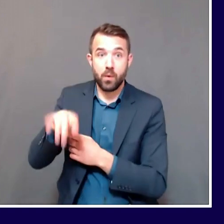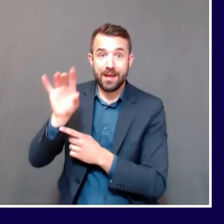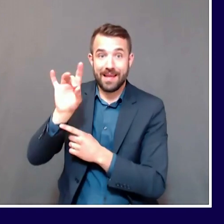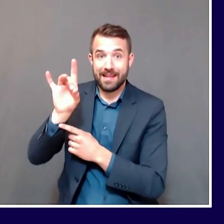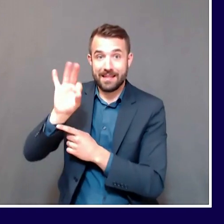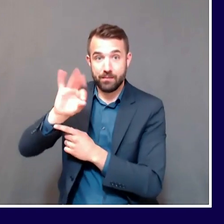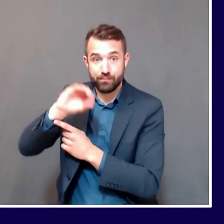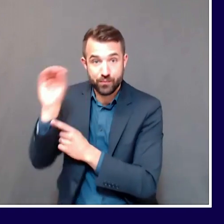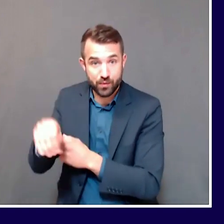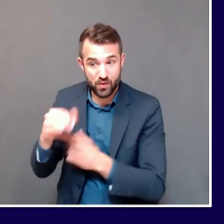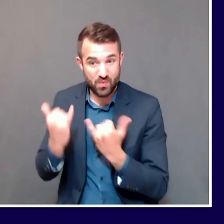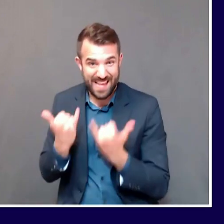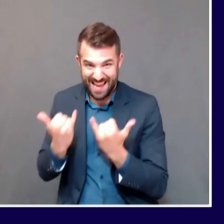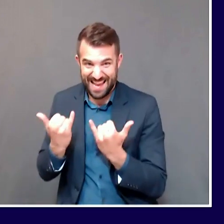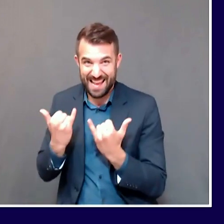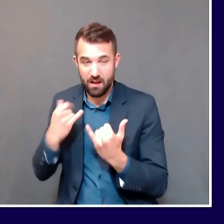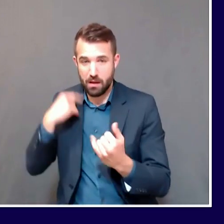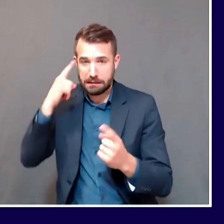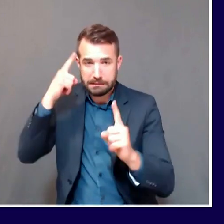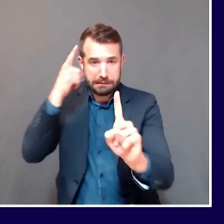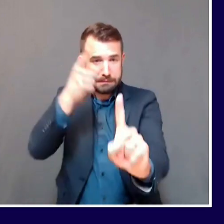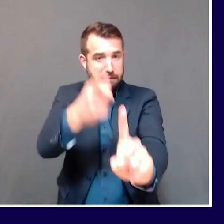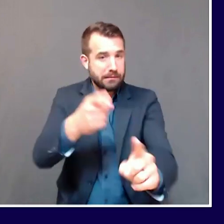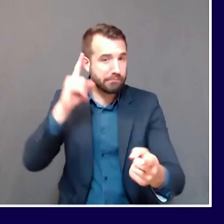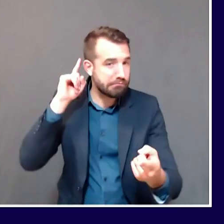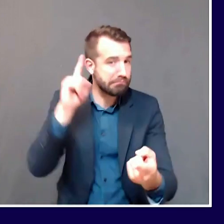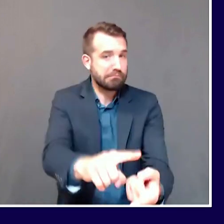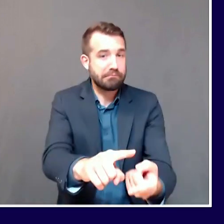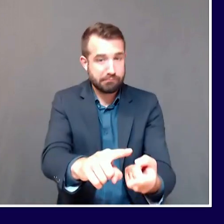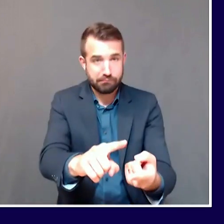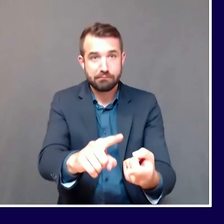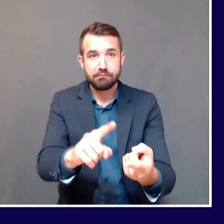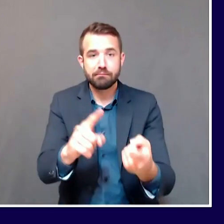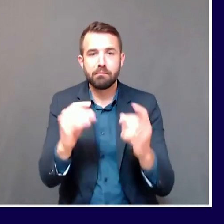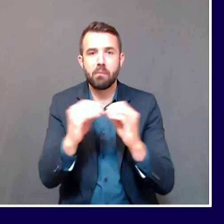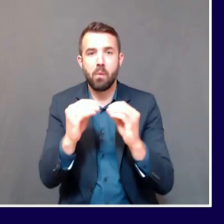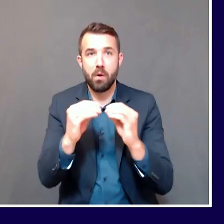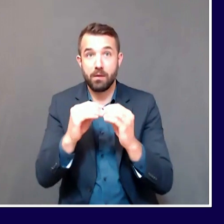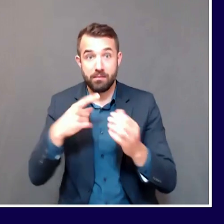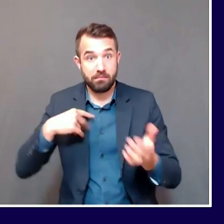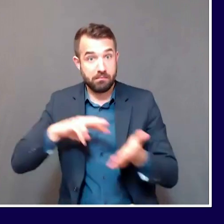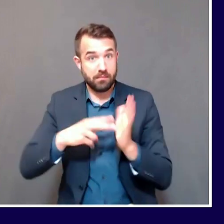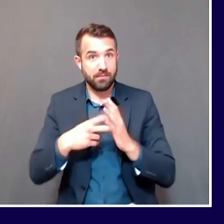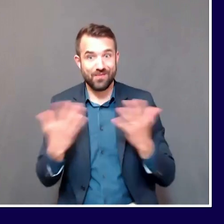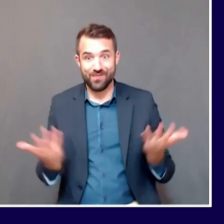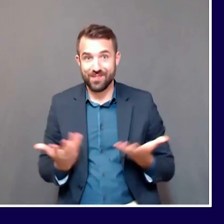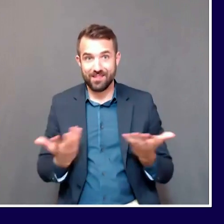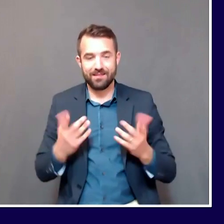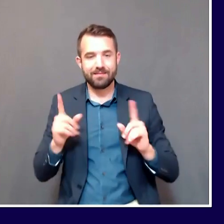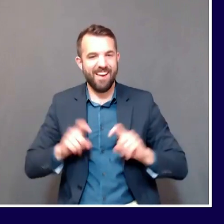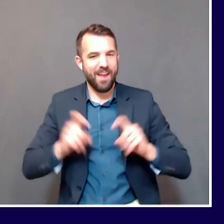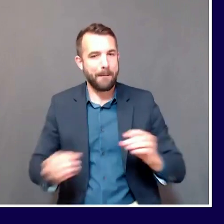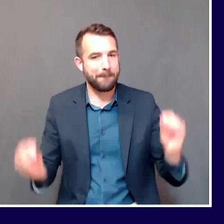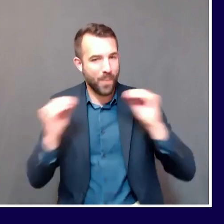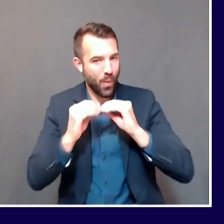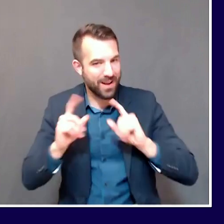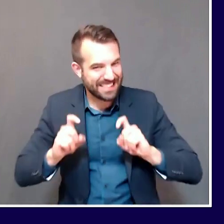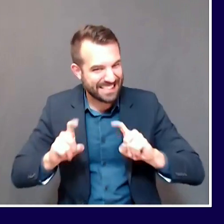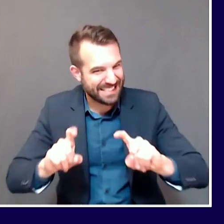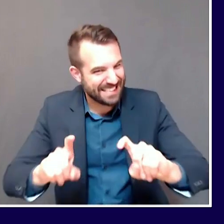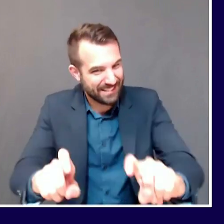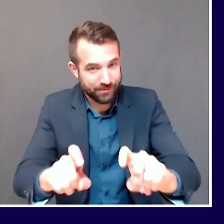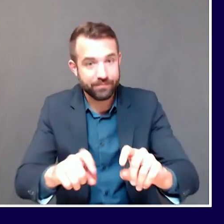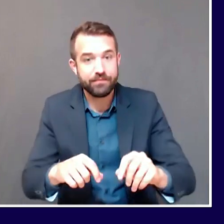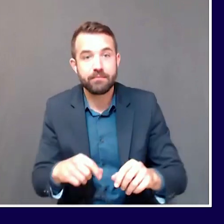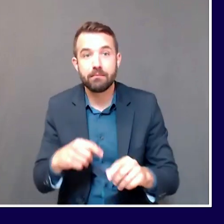down even further. But these are signs that our efforts to expand testing, both in terms of capacity as well as the